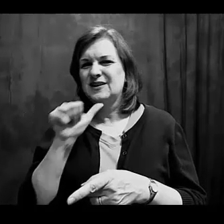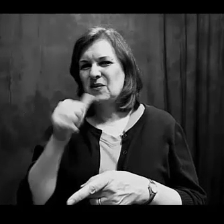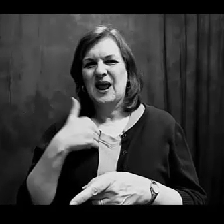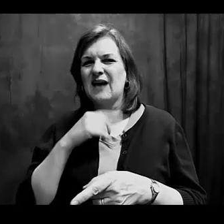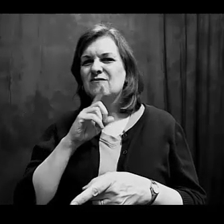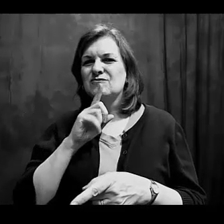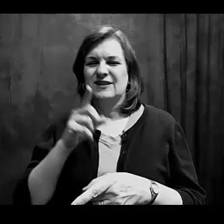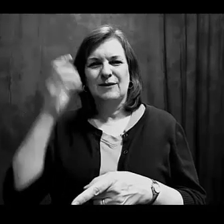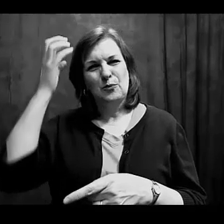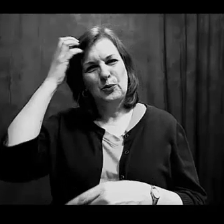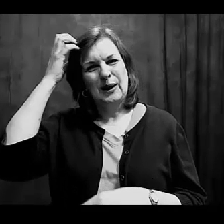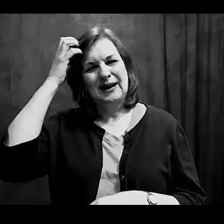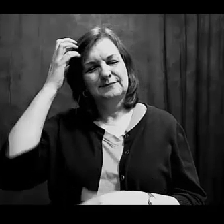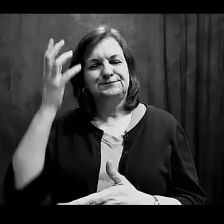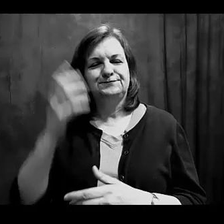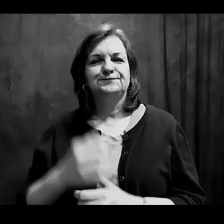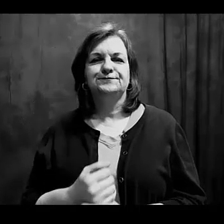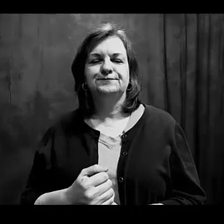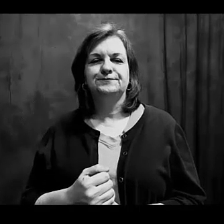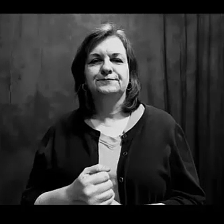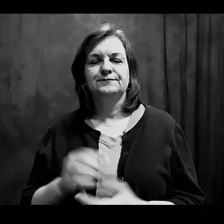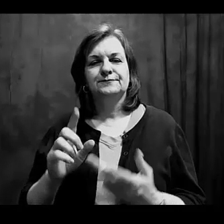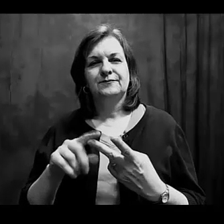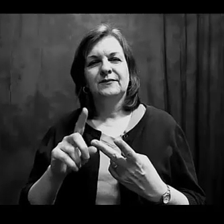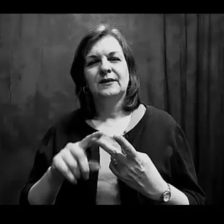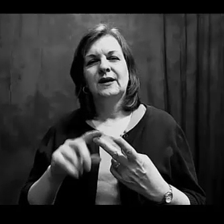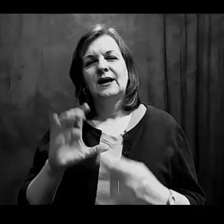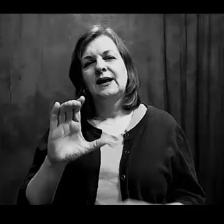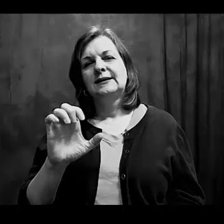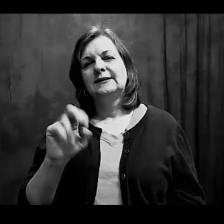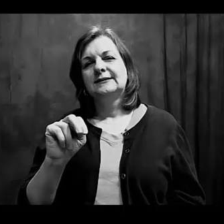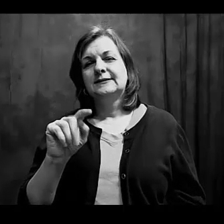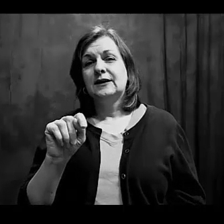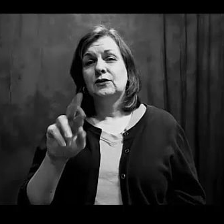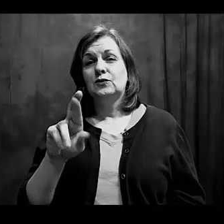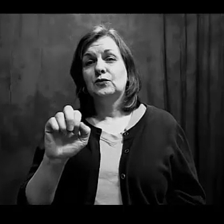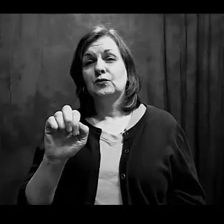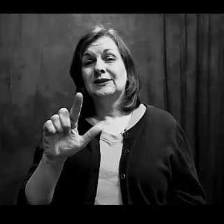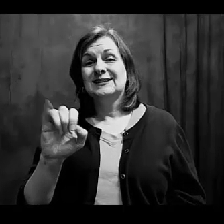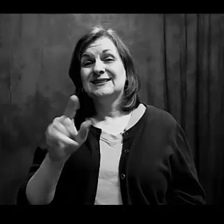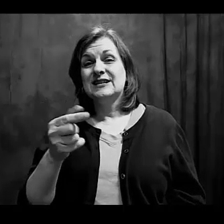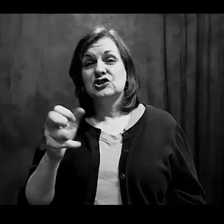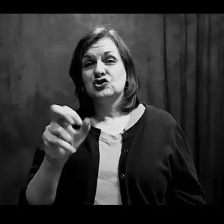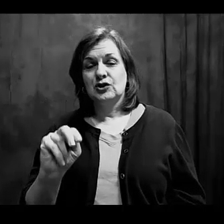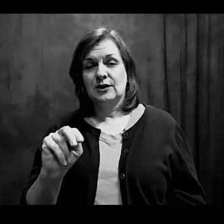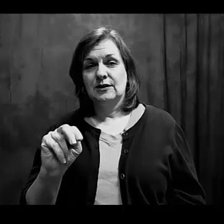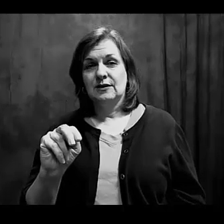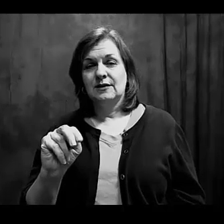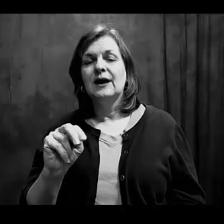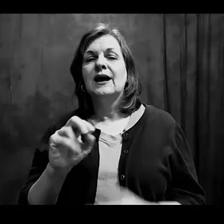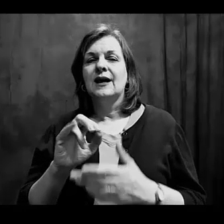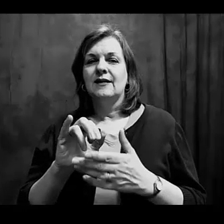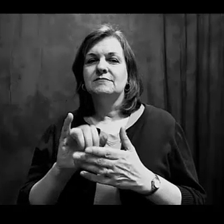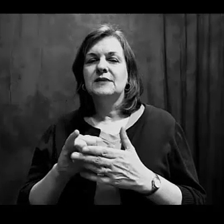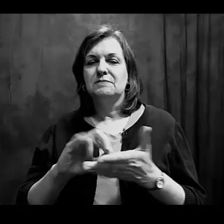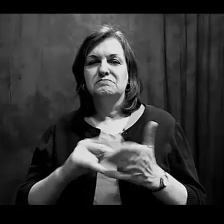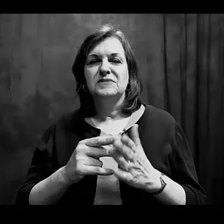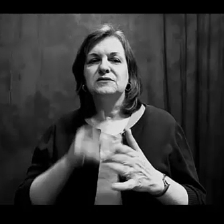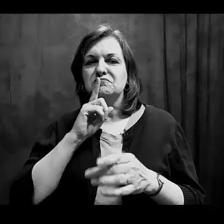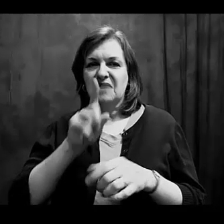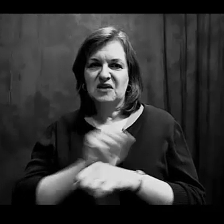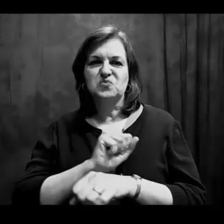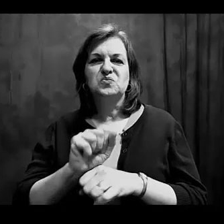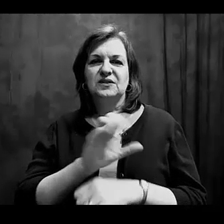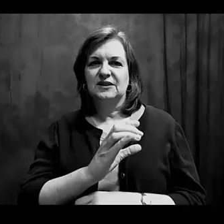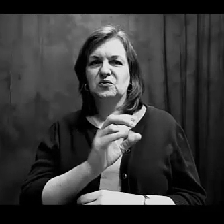as a proper term. Centralization, we start looking at the presence of an actual central nervous system